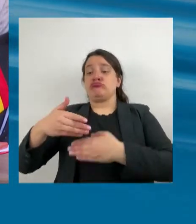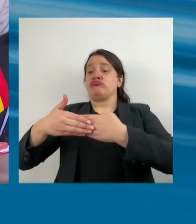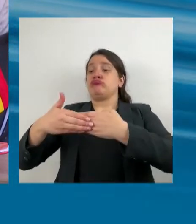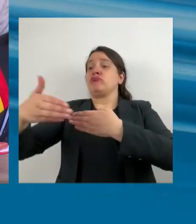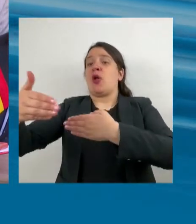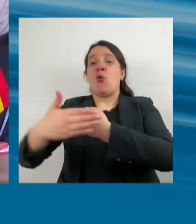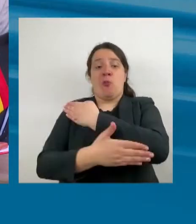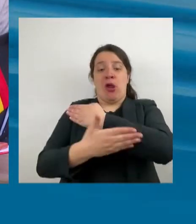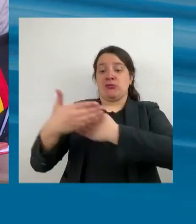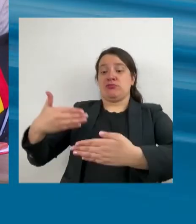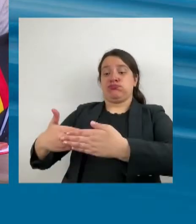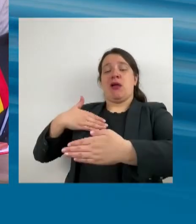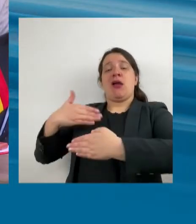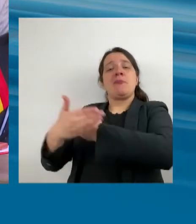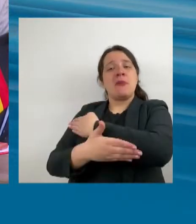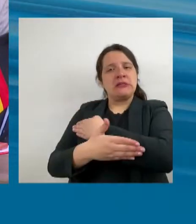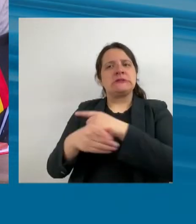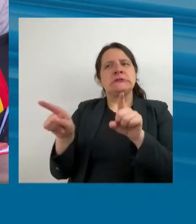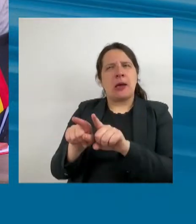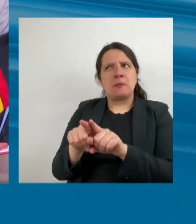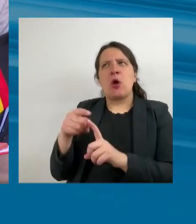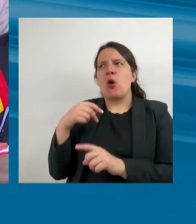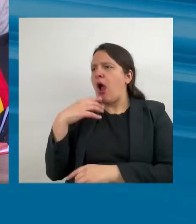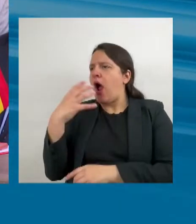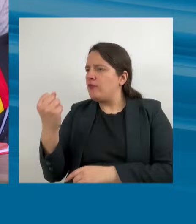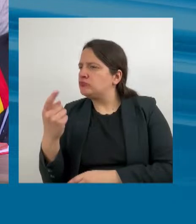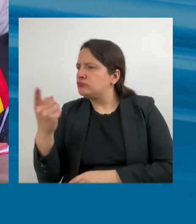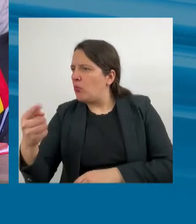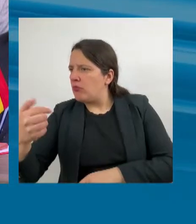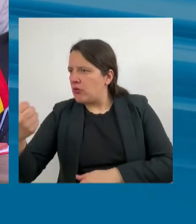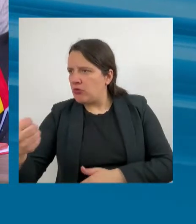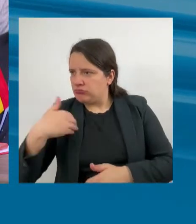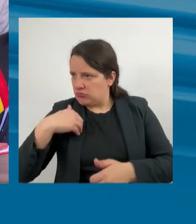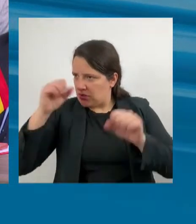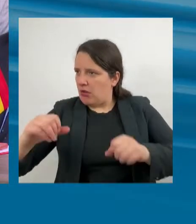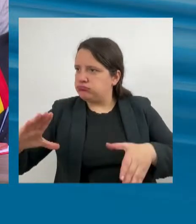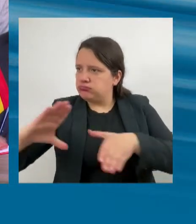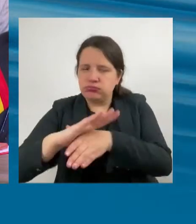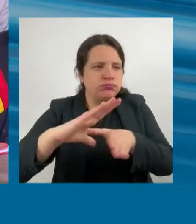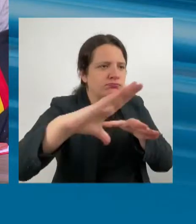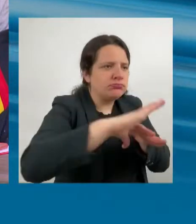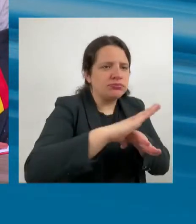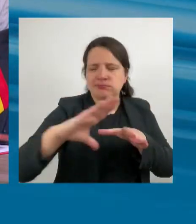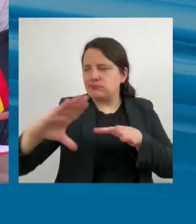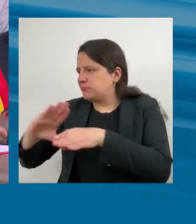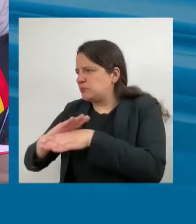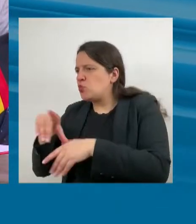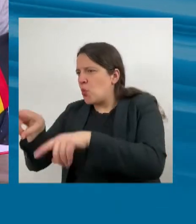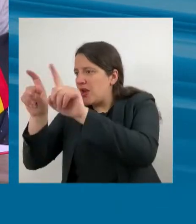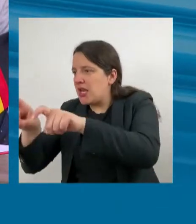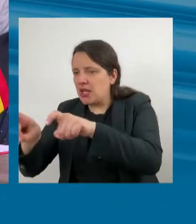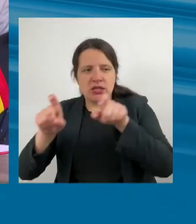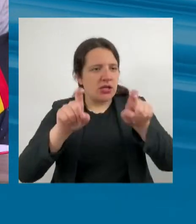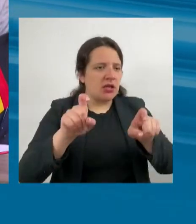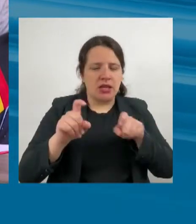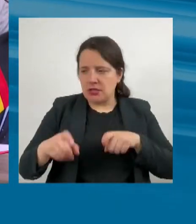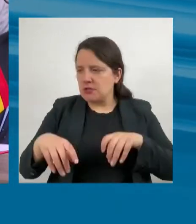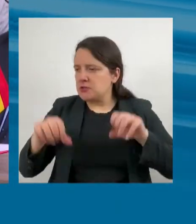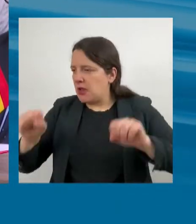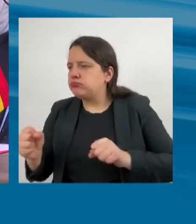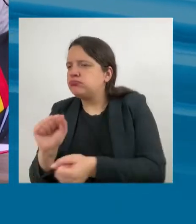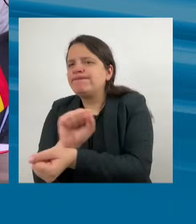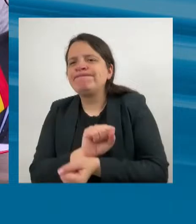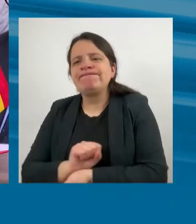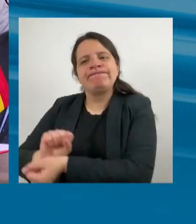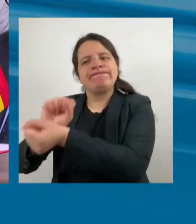to serve the needs of all people, especially those facing multiple and intersecting forms of discrimination. We